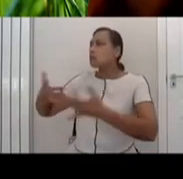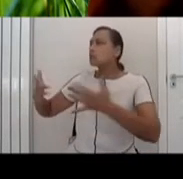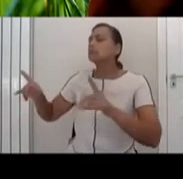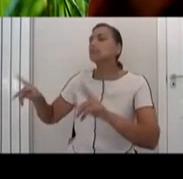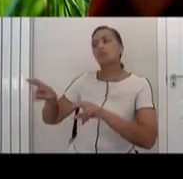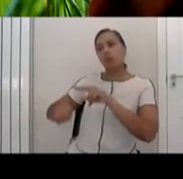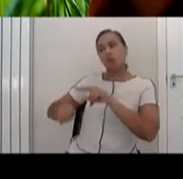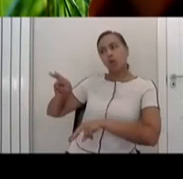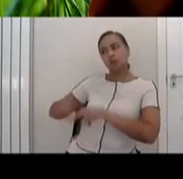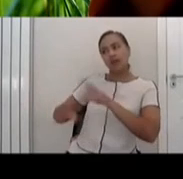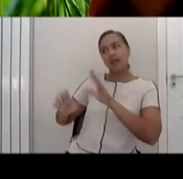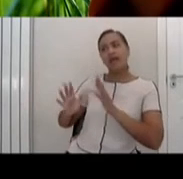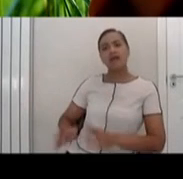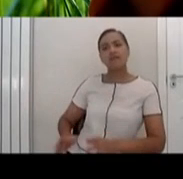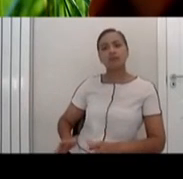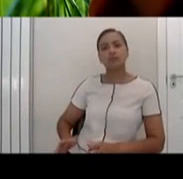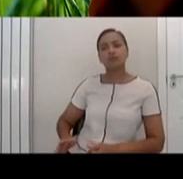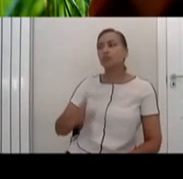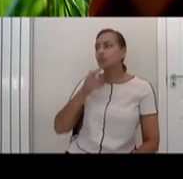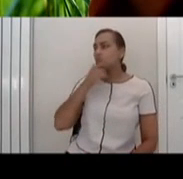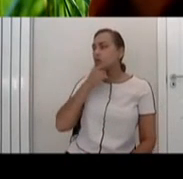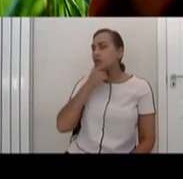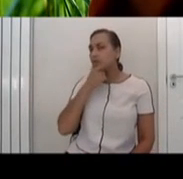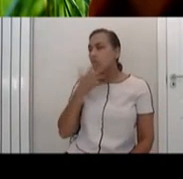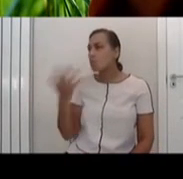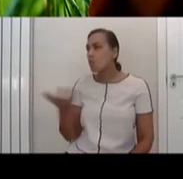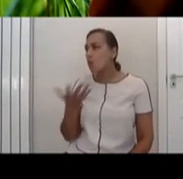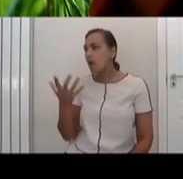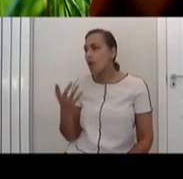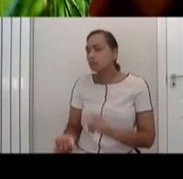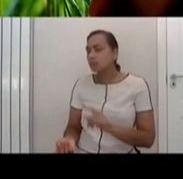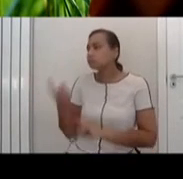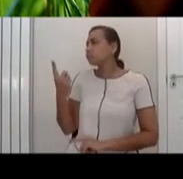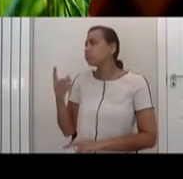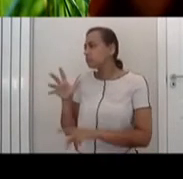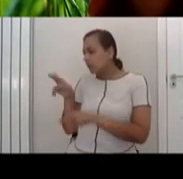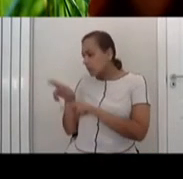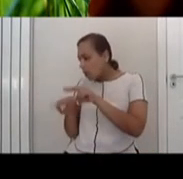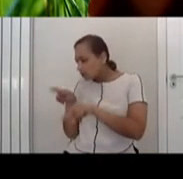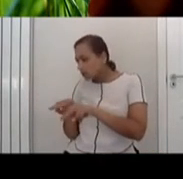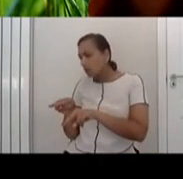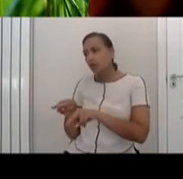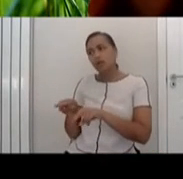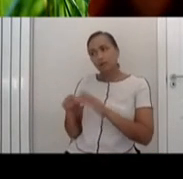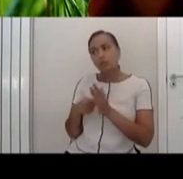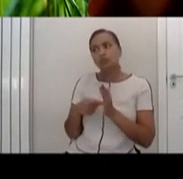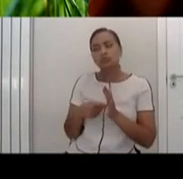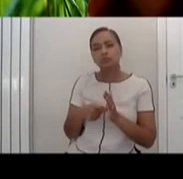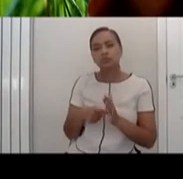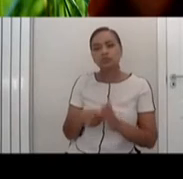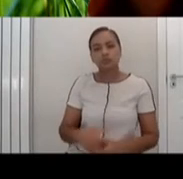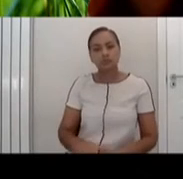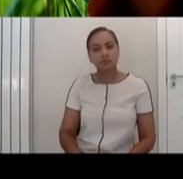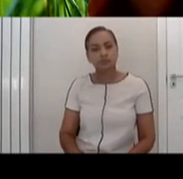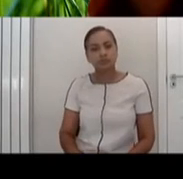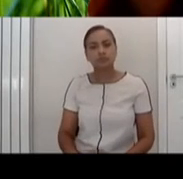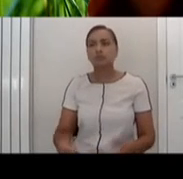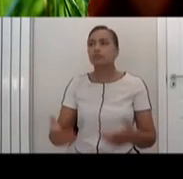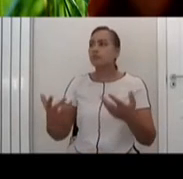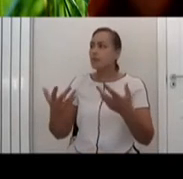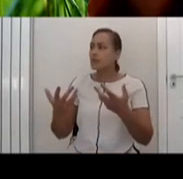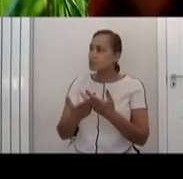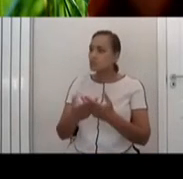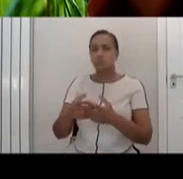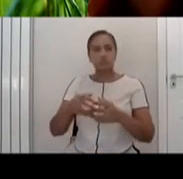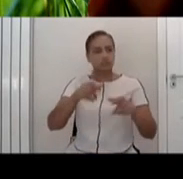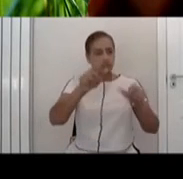know, if it's in a particular setting or something like that, how well individuals are